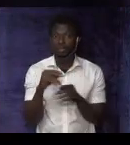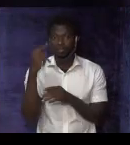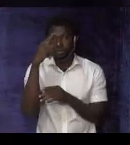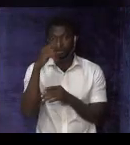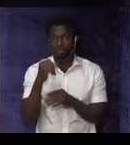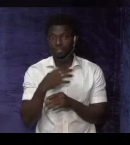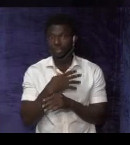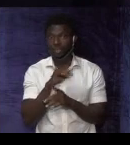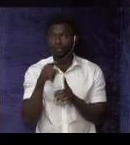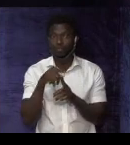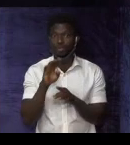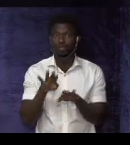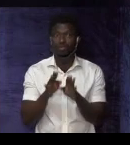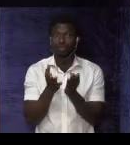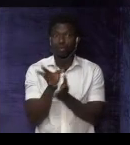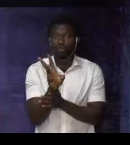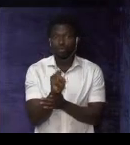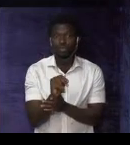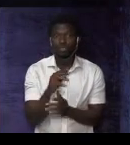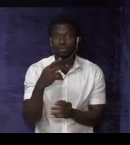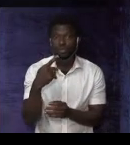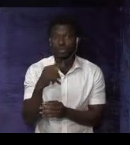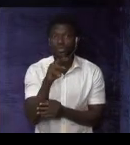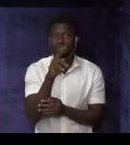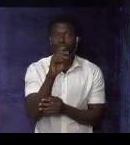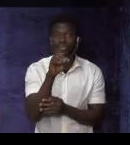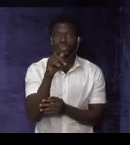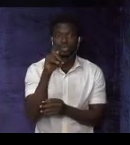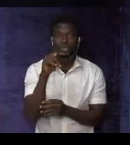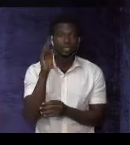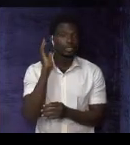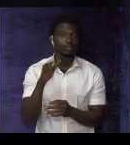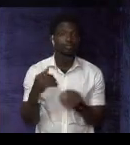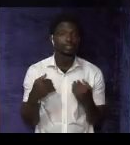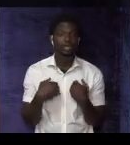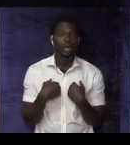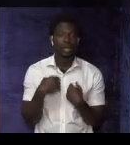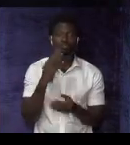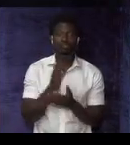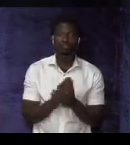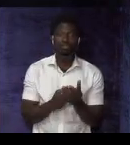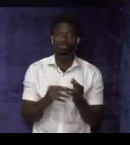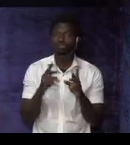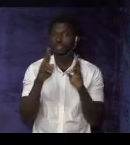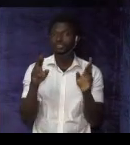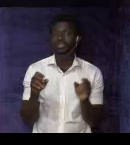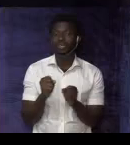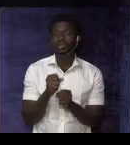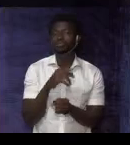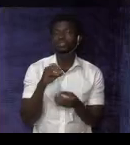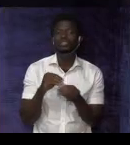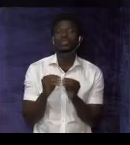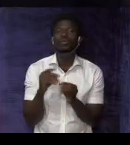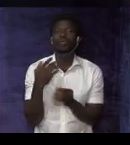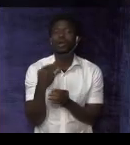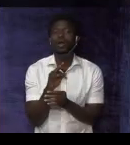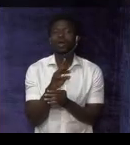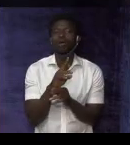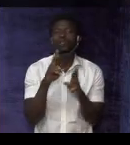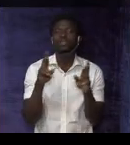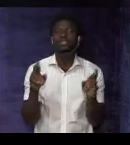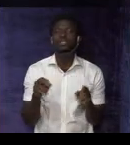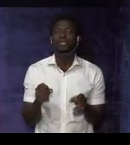So since they have rectangular faces, when you unfold them, the net will also contain some rectangles. Now, the number